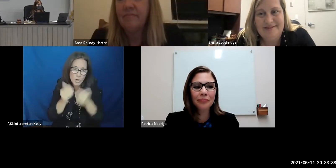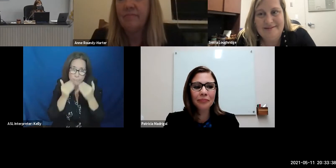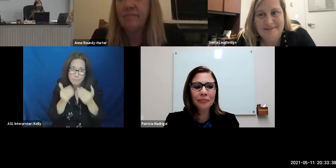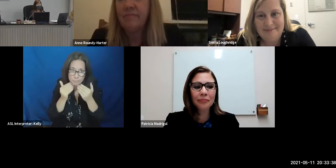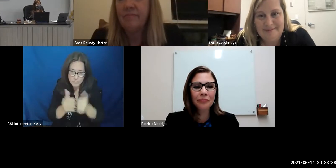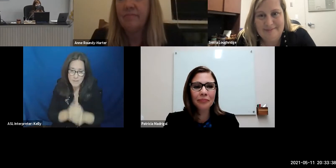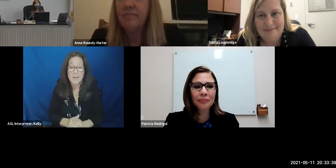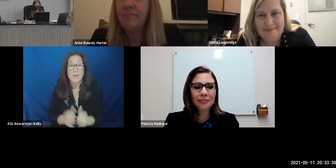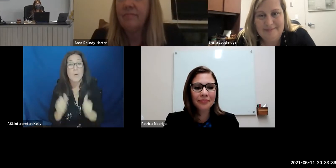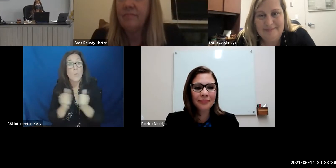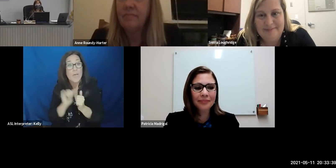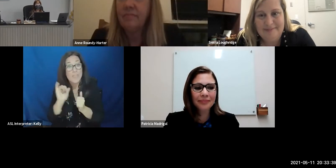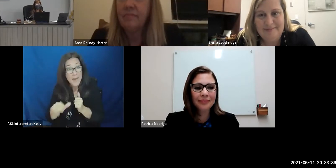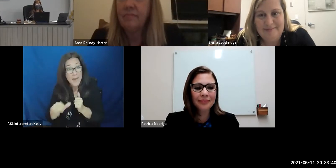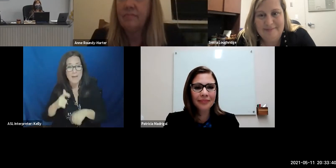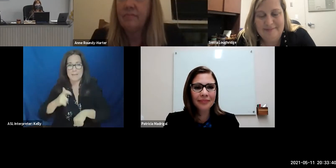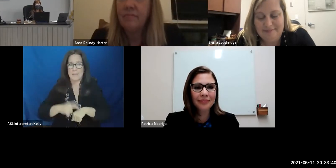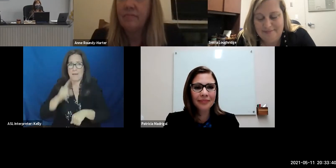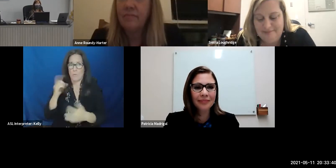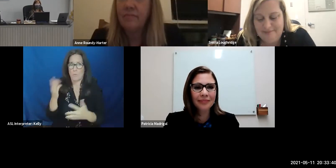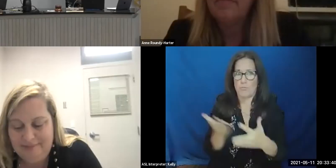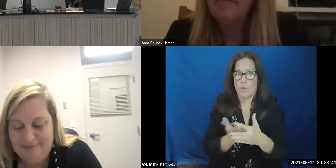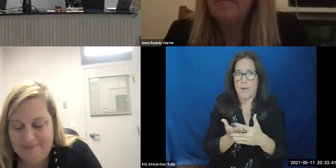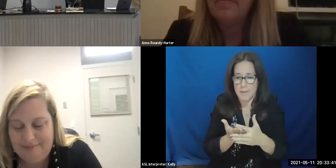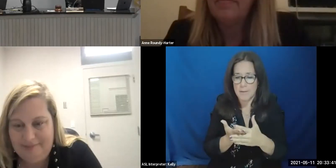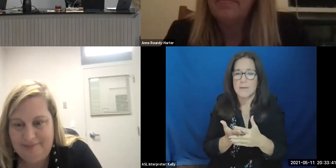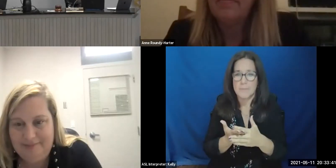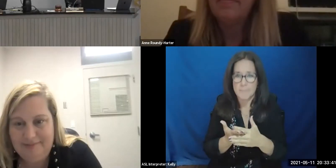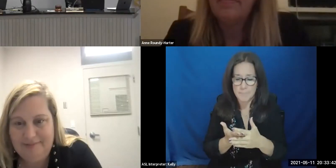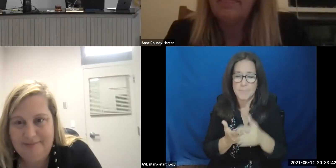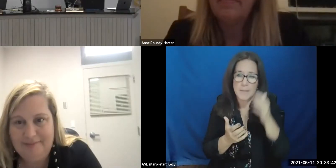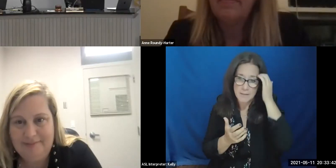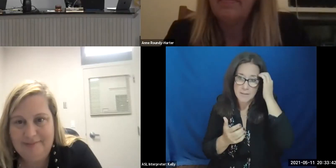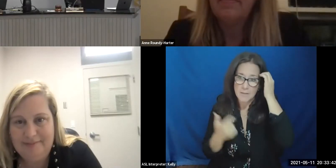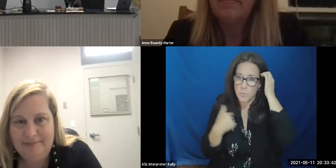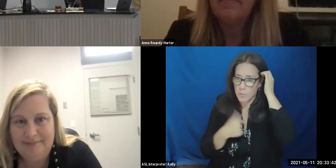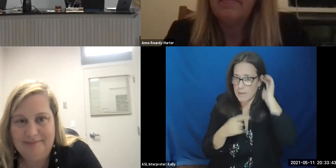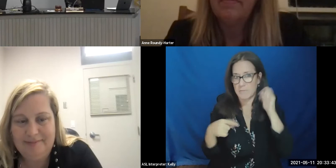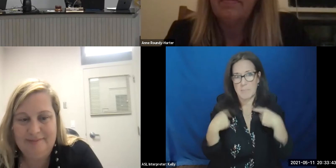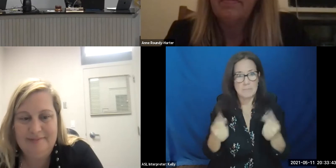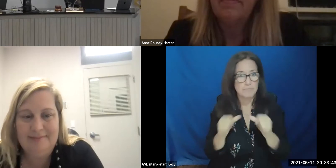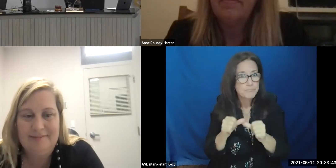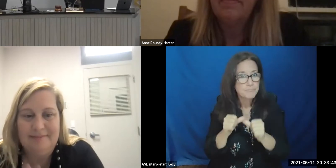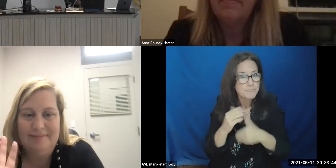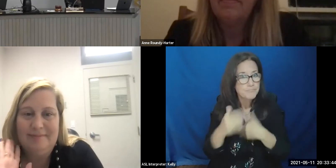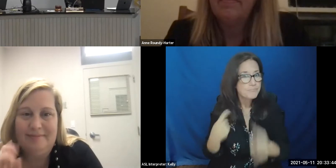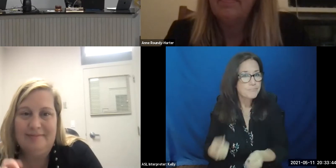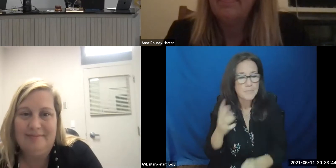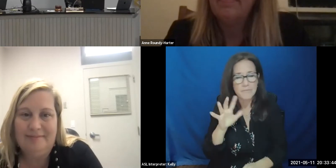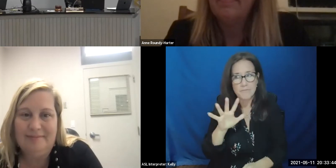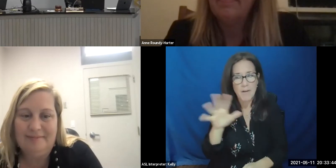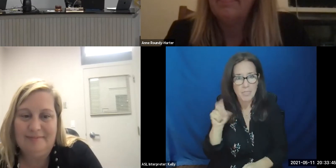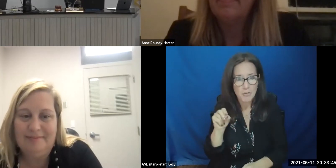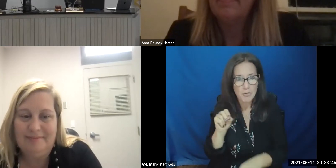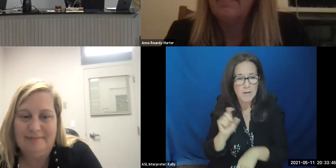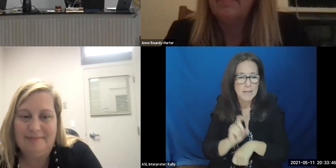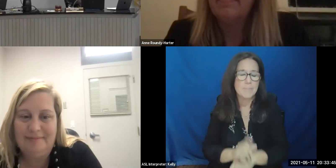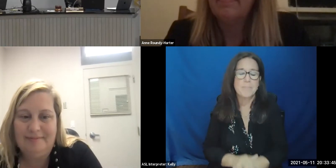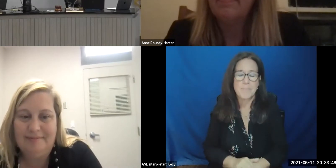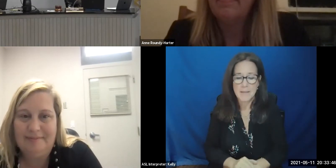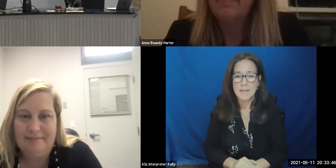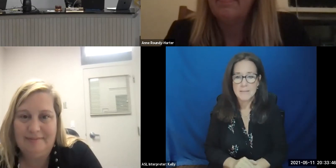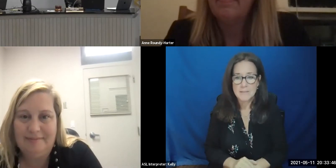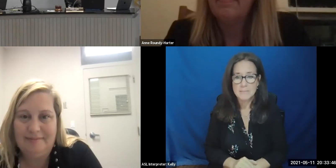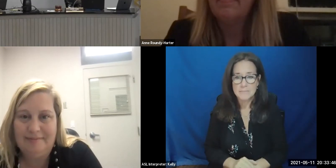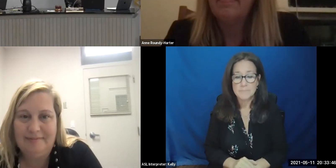for us to take our regularly scheduled break, board members, since we've been going since 5:30. And if